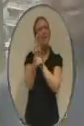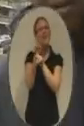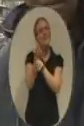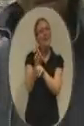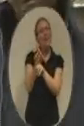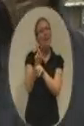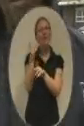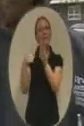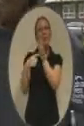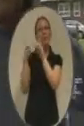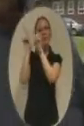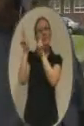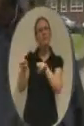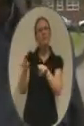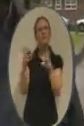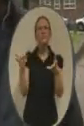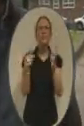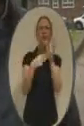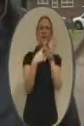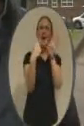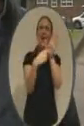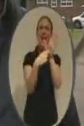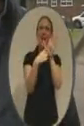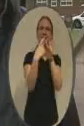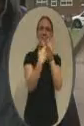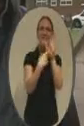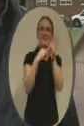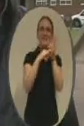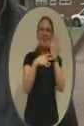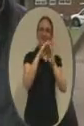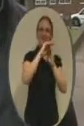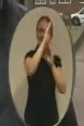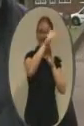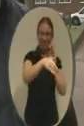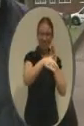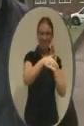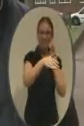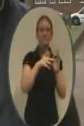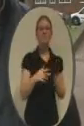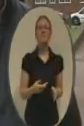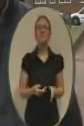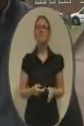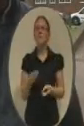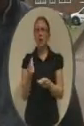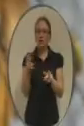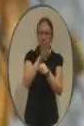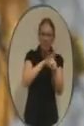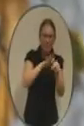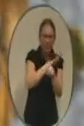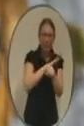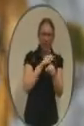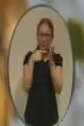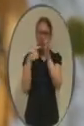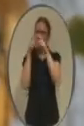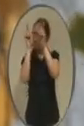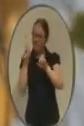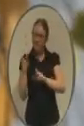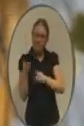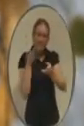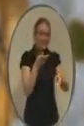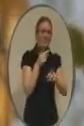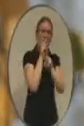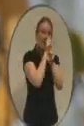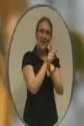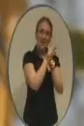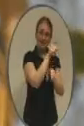Hello I'm Calvin working as a caretaker for Lewisham Homes at Turner's Hill. Lewisham Homes provide a